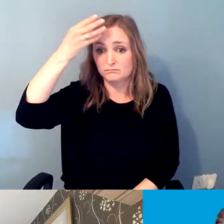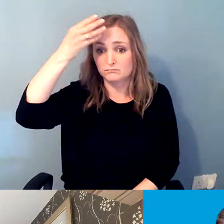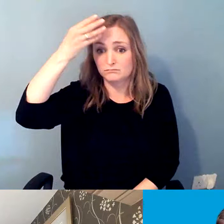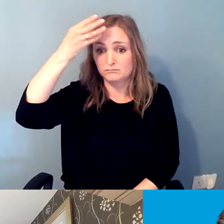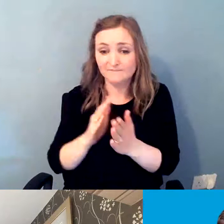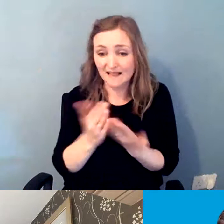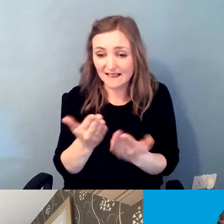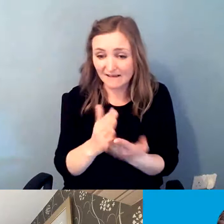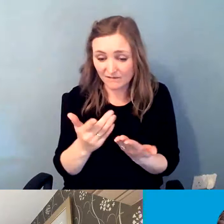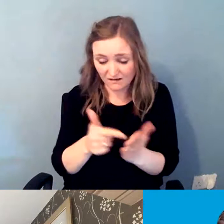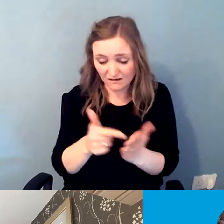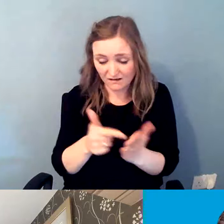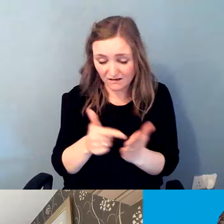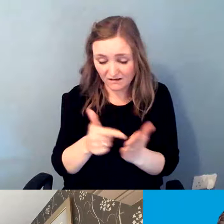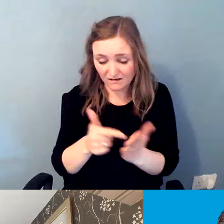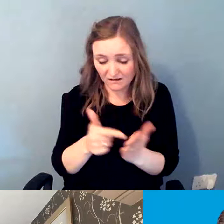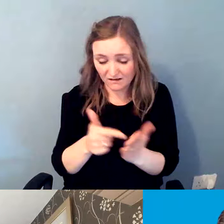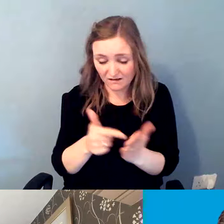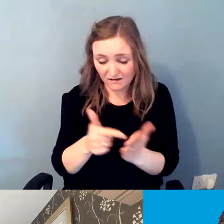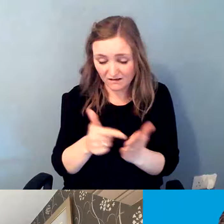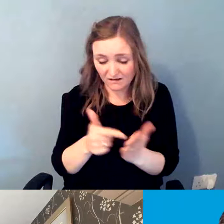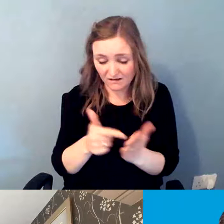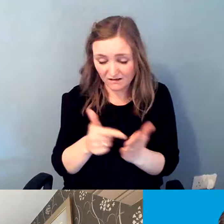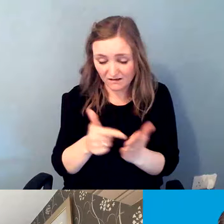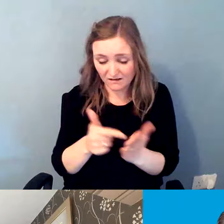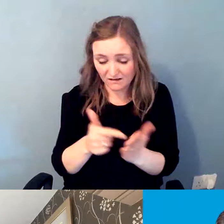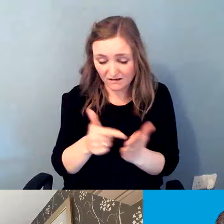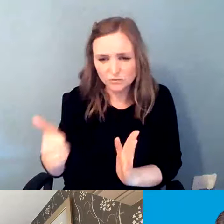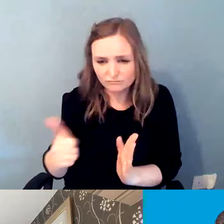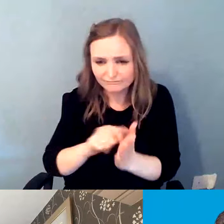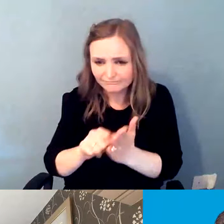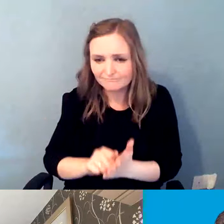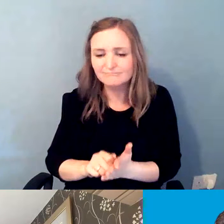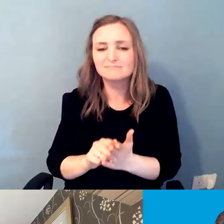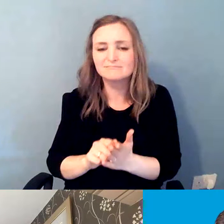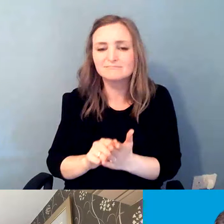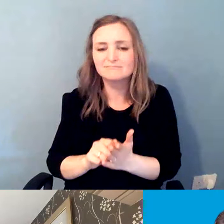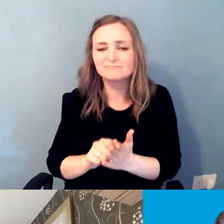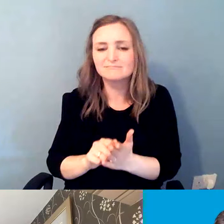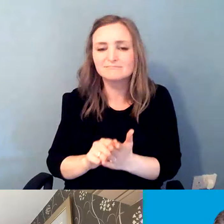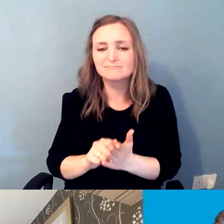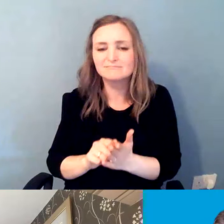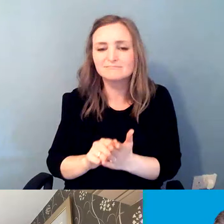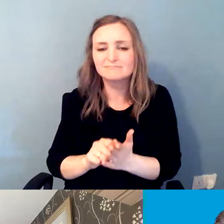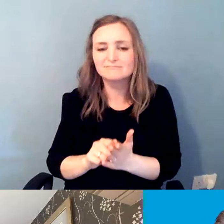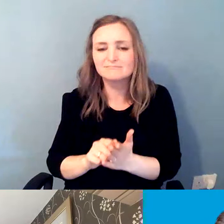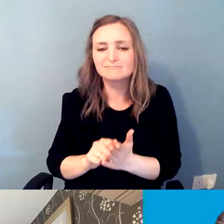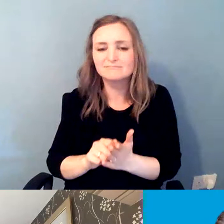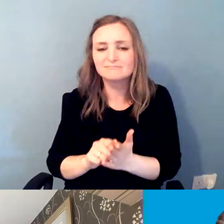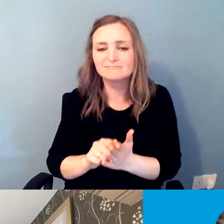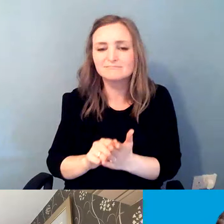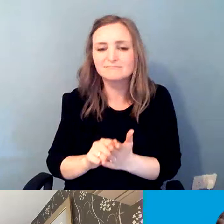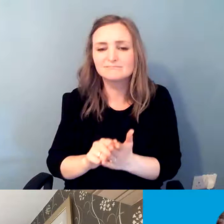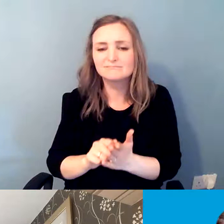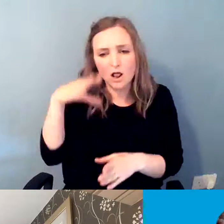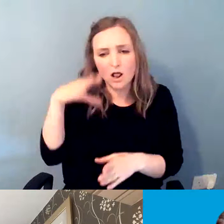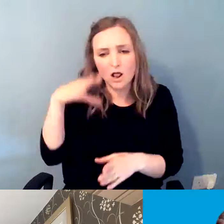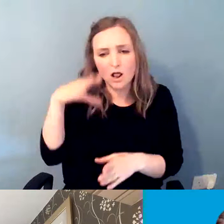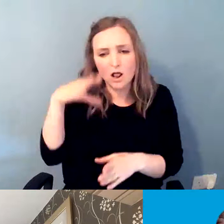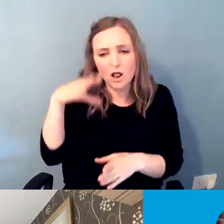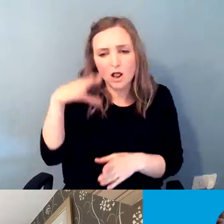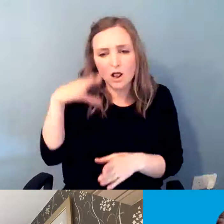material, which again is in the right language. If it's somebody with some learning disability, that it's appropriate for